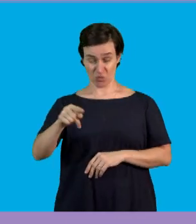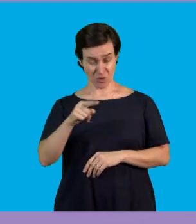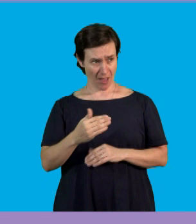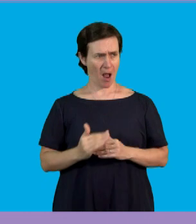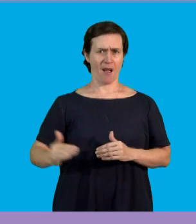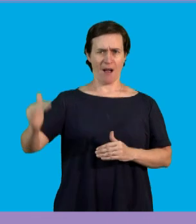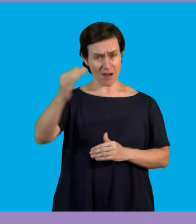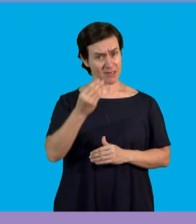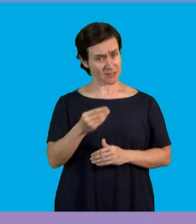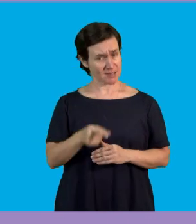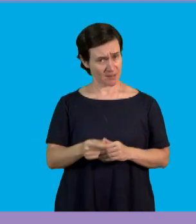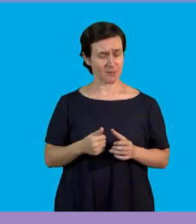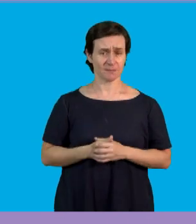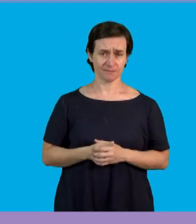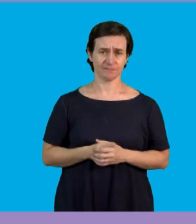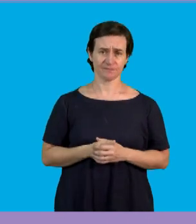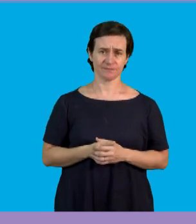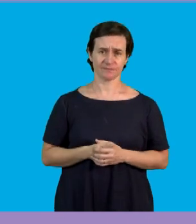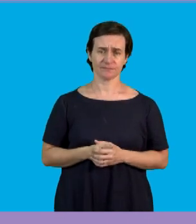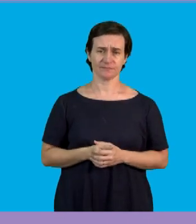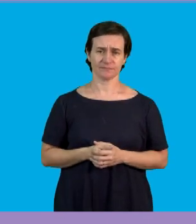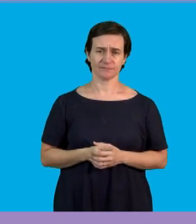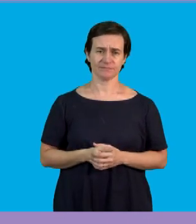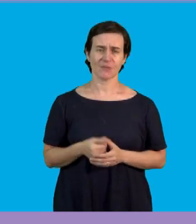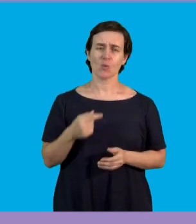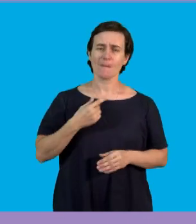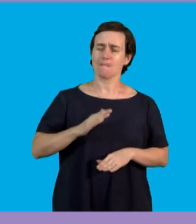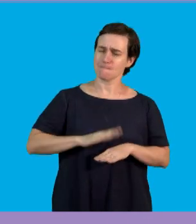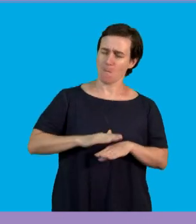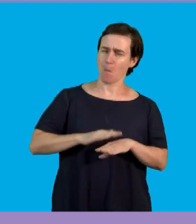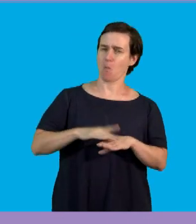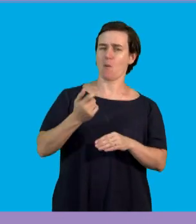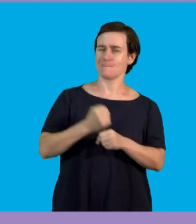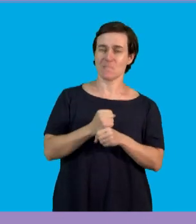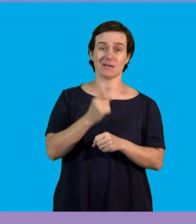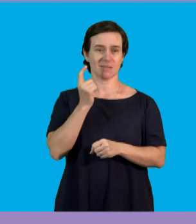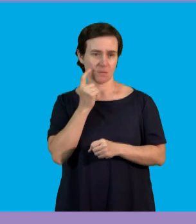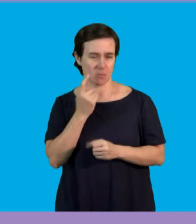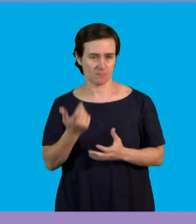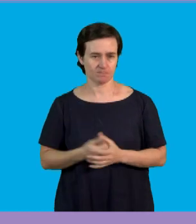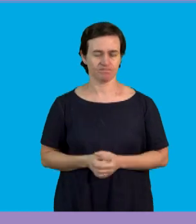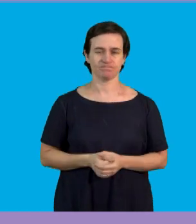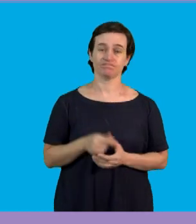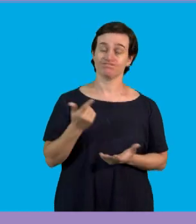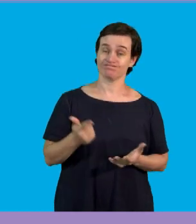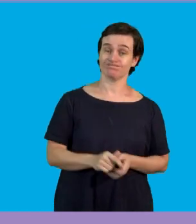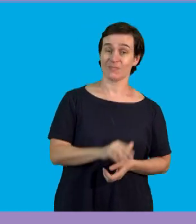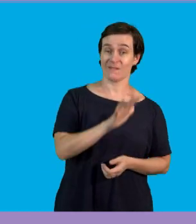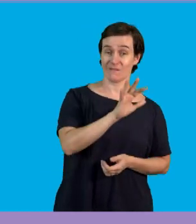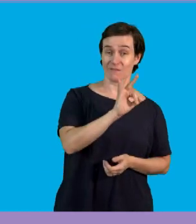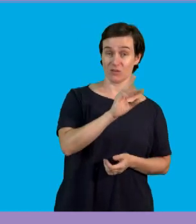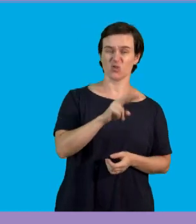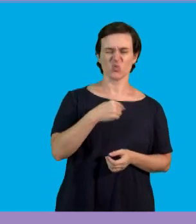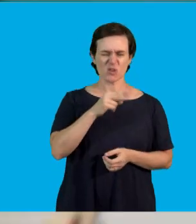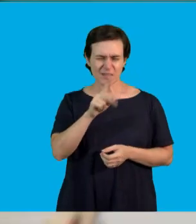now we have an even bigger number, which is 532. So we can also use the same method of first breaking it